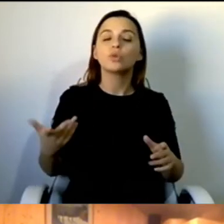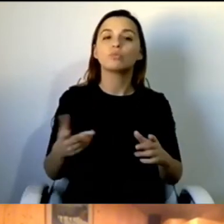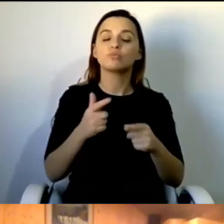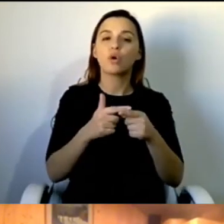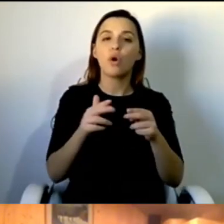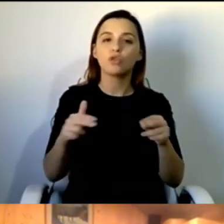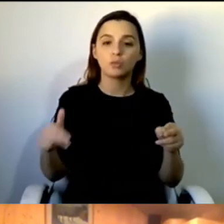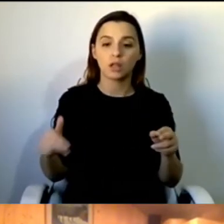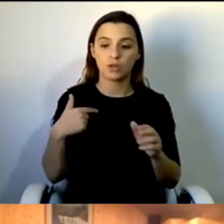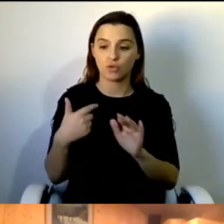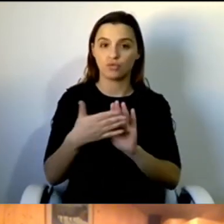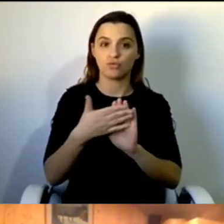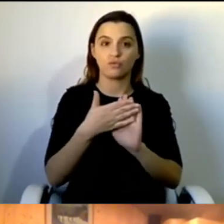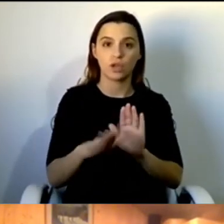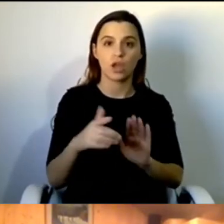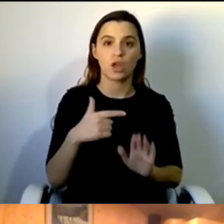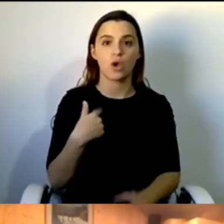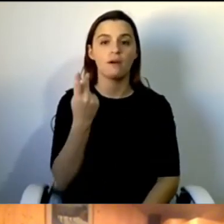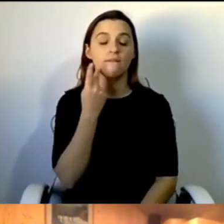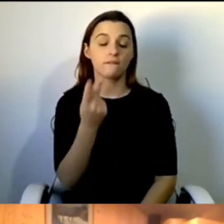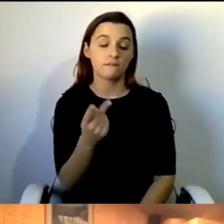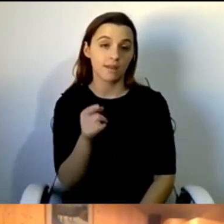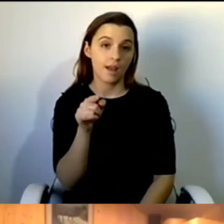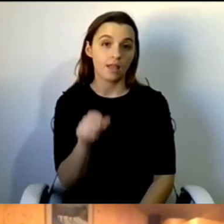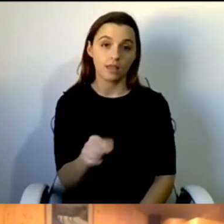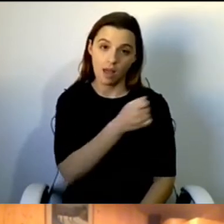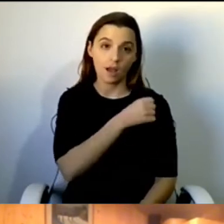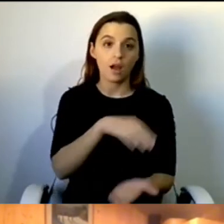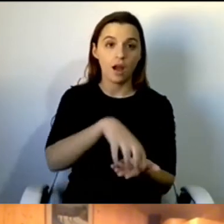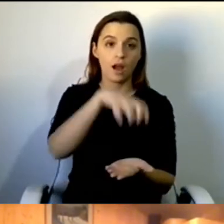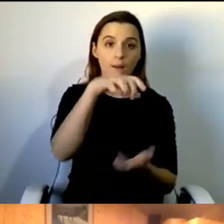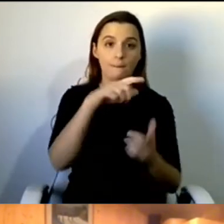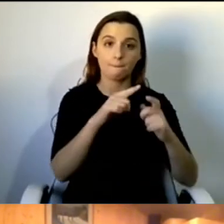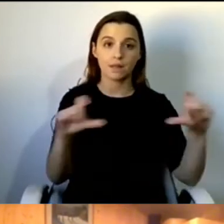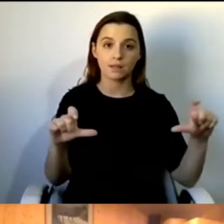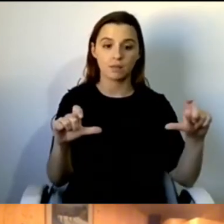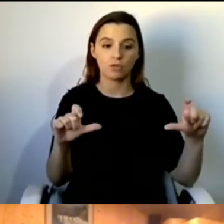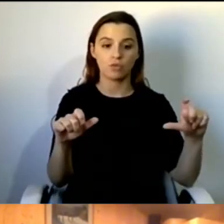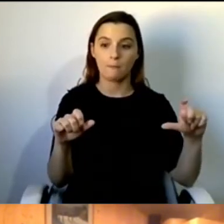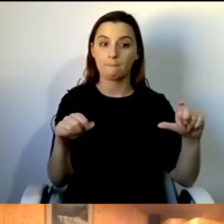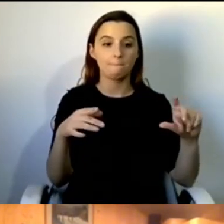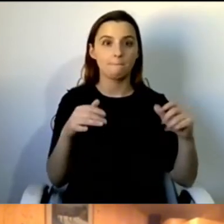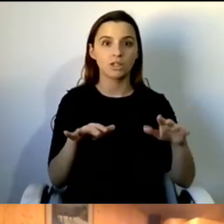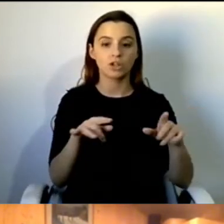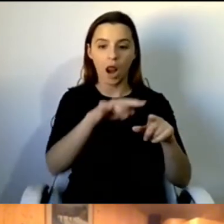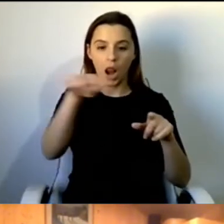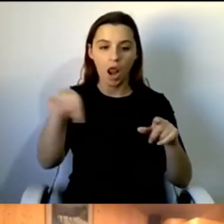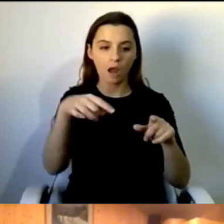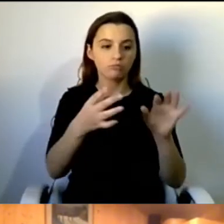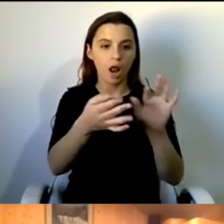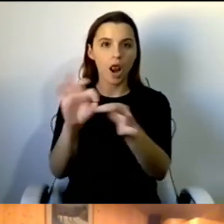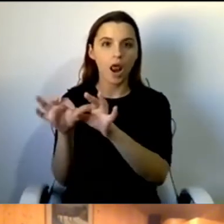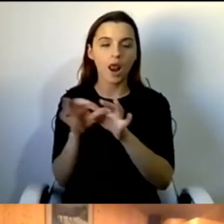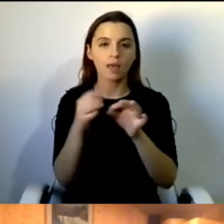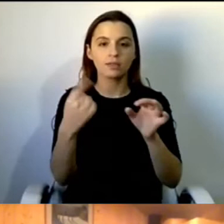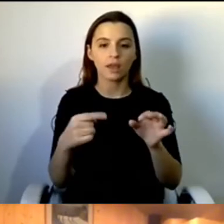one of those apartments who are connected to a group of staff. you had a group of staff